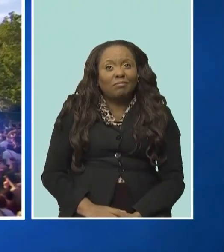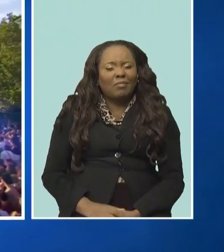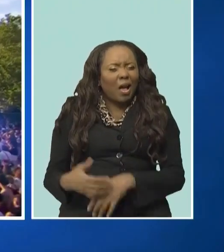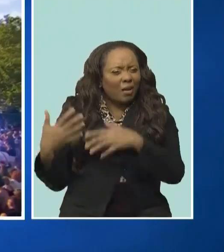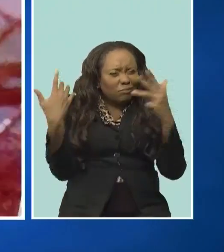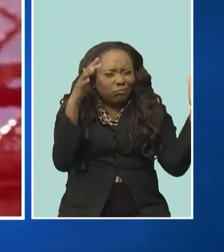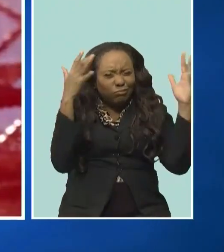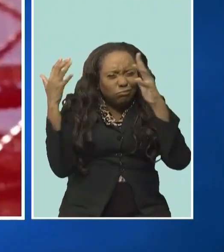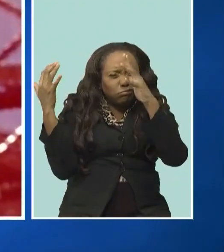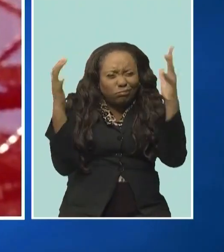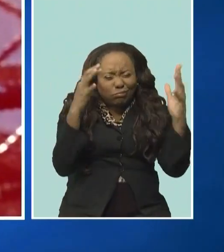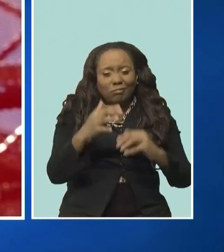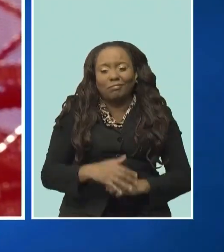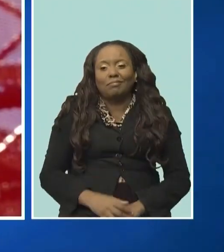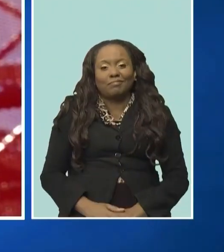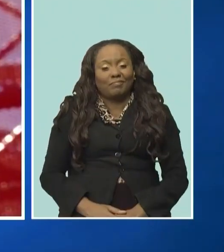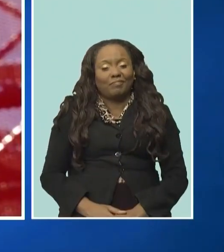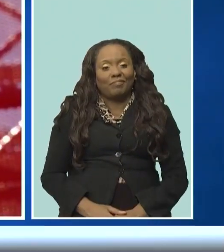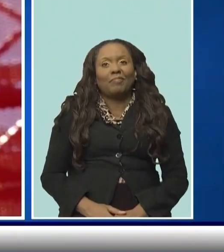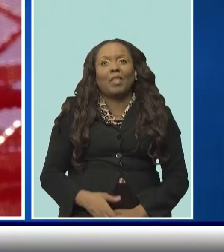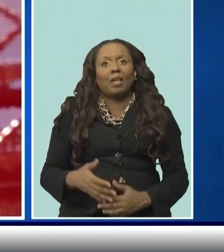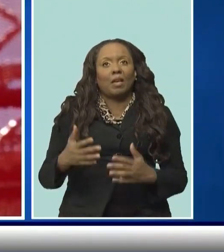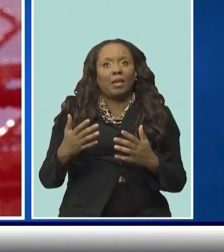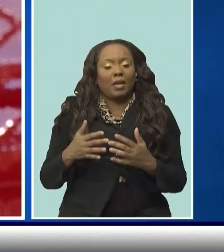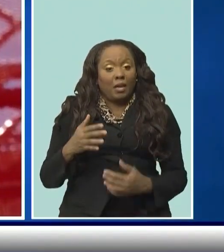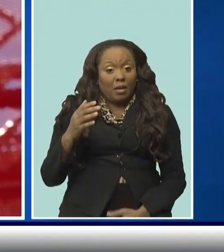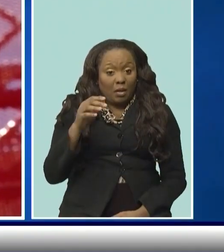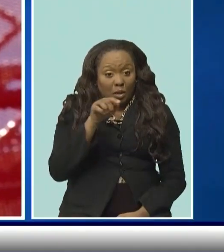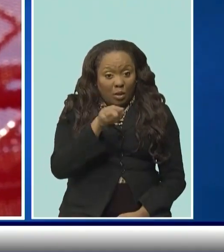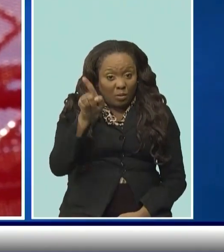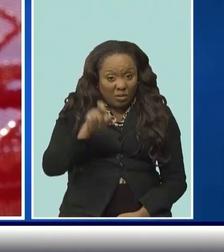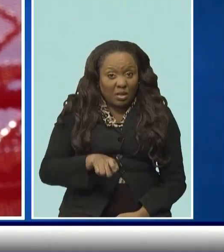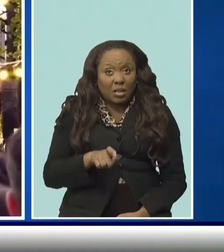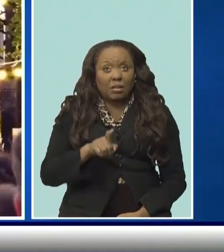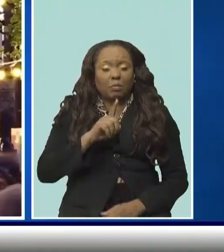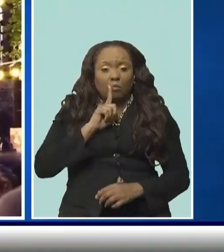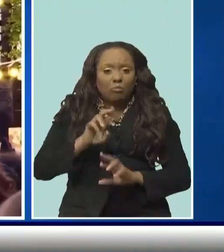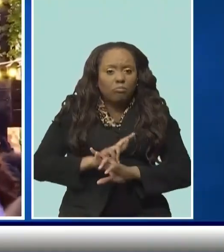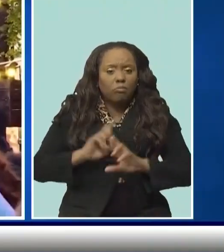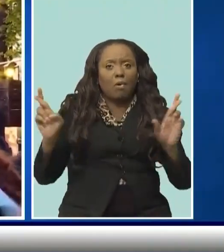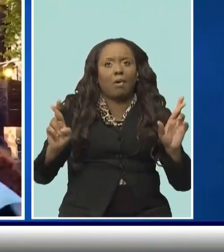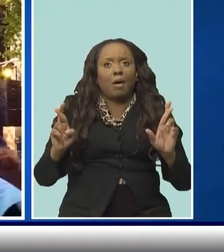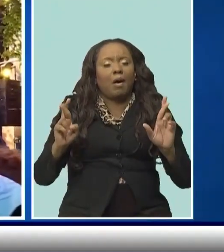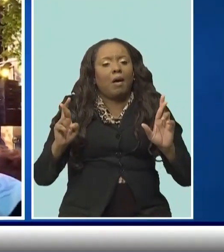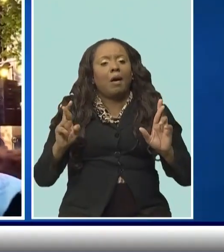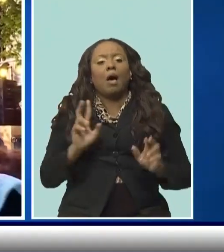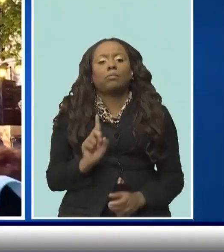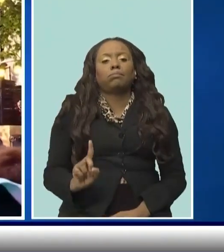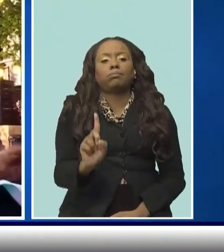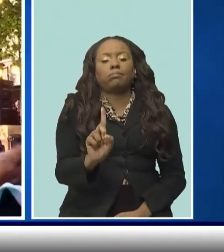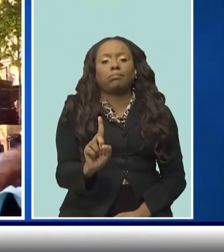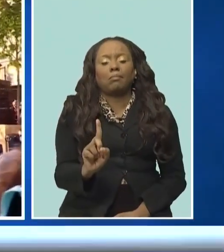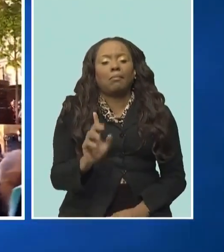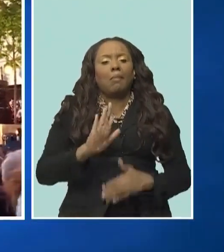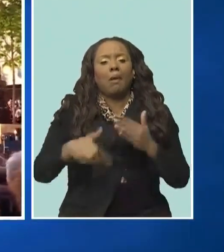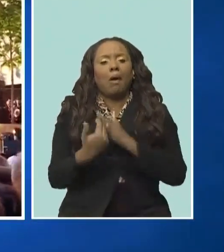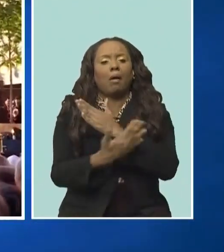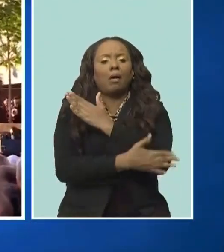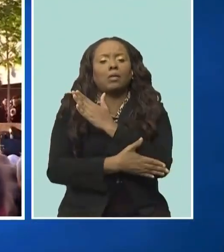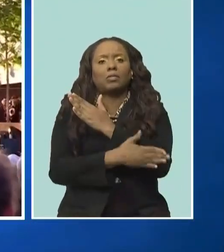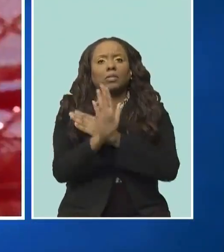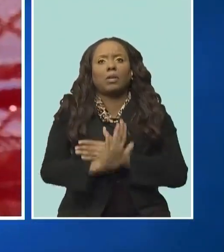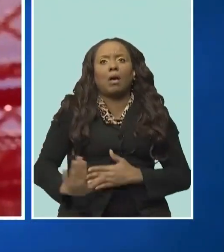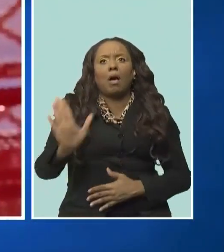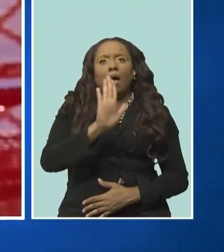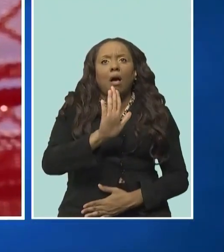We will only get where we need to go if you are prepared to step up to the plate and if the countries across the world can increase